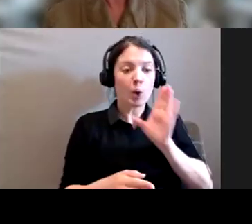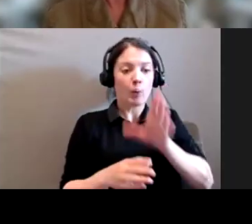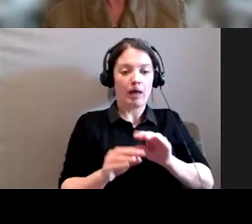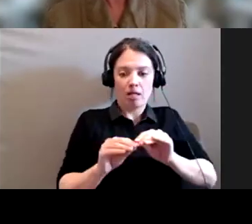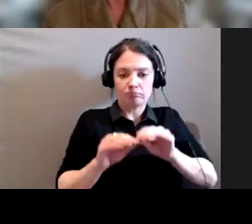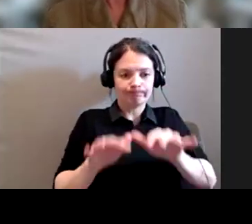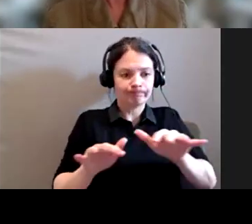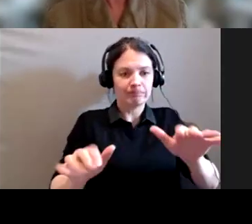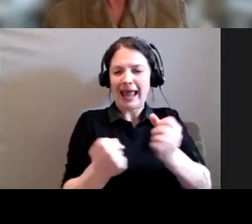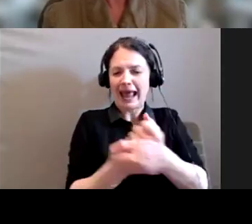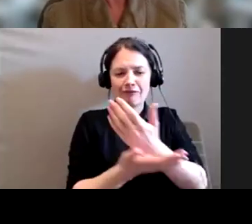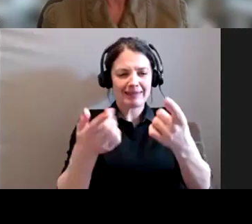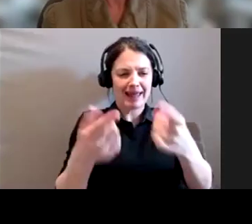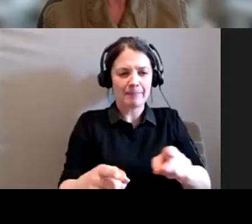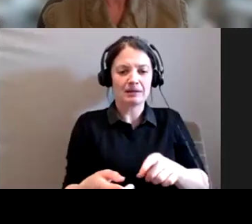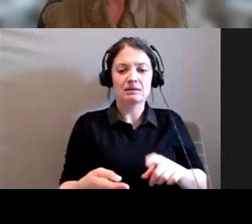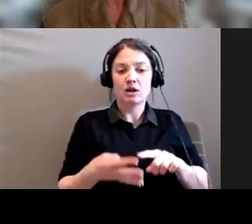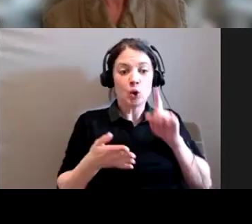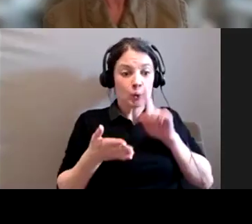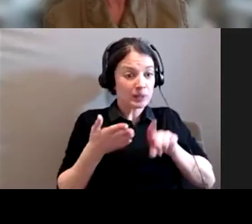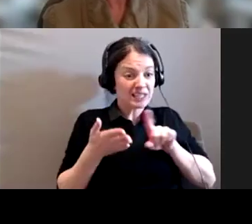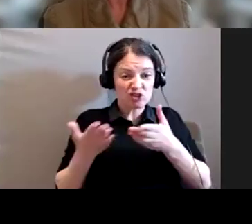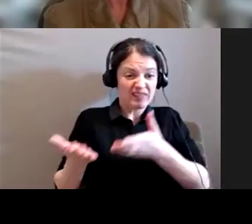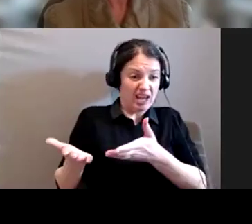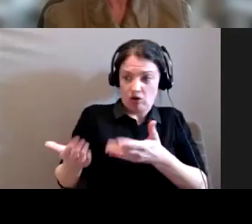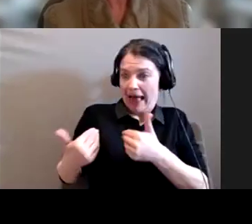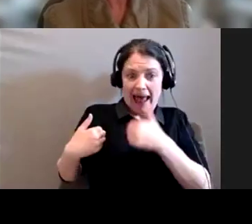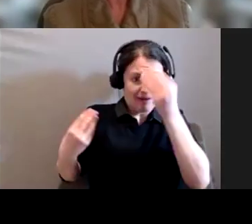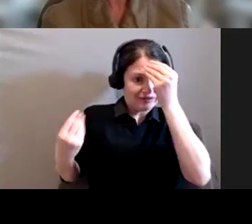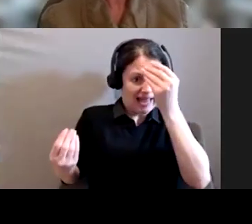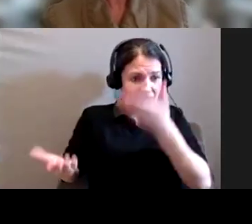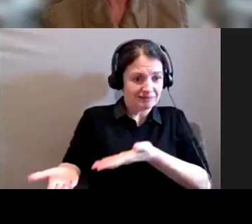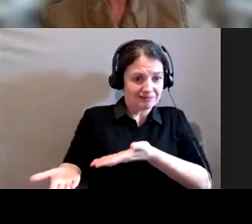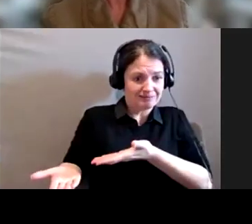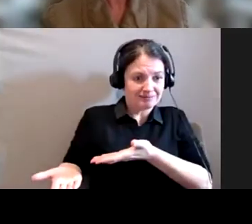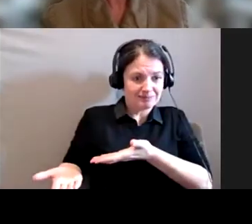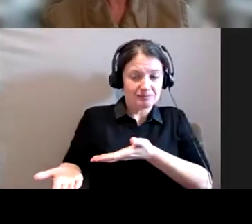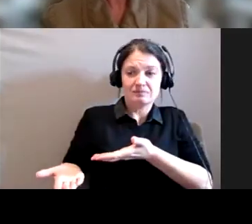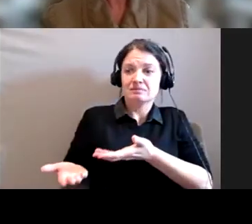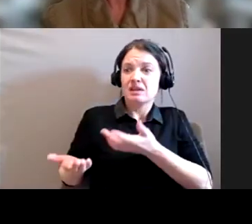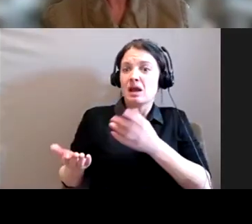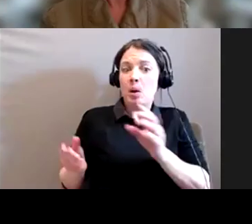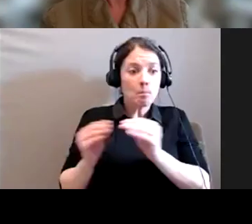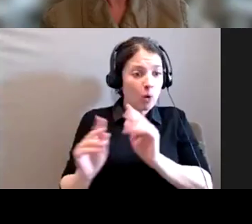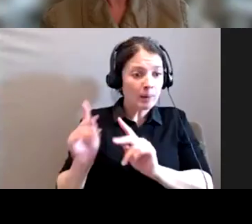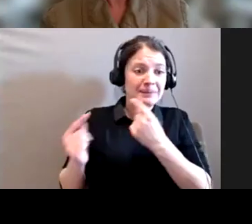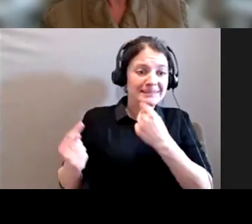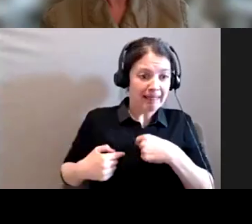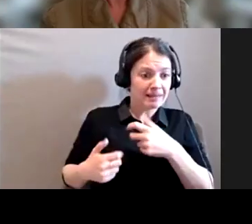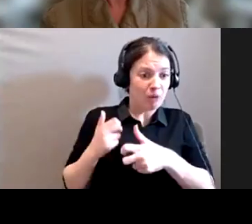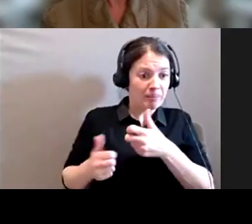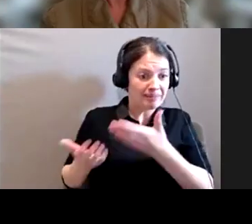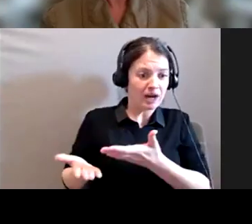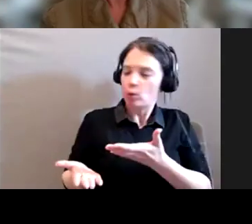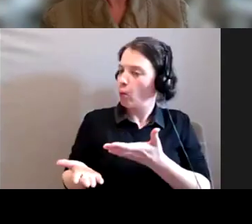happens after that. The research is there. We don't need affirmation that elder abuse and coercive control are a problem.